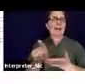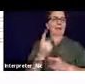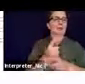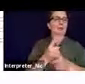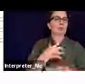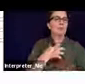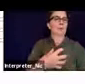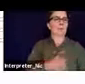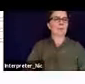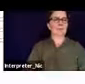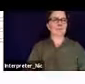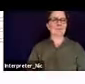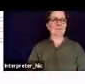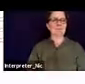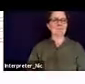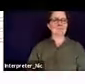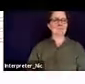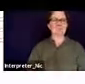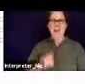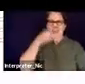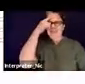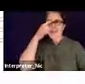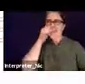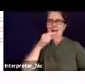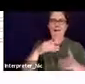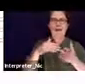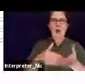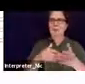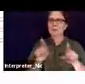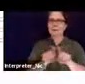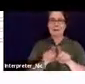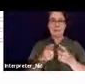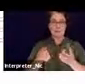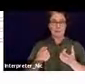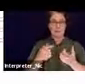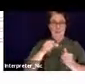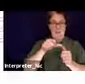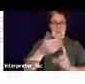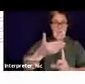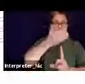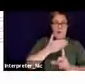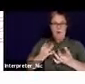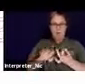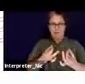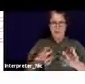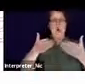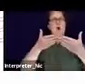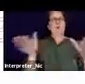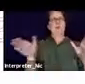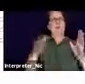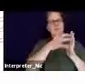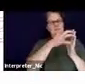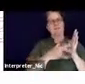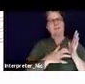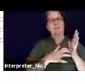I think it can also help to prepare an openness statement. So I said one of the biggest challenges is how do we inform an employer